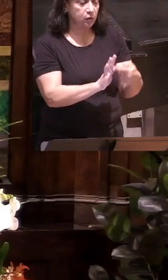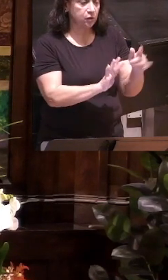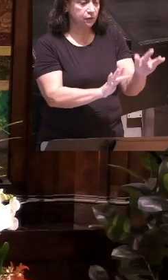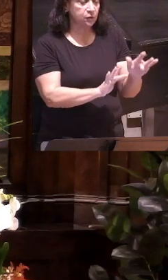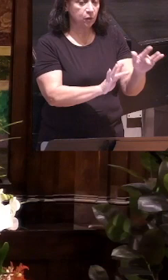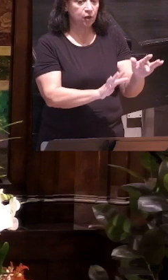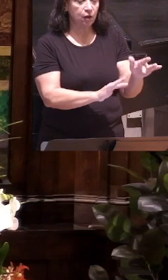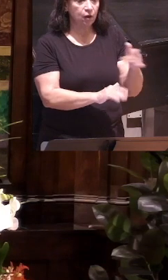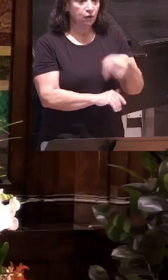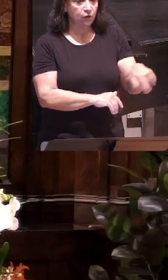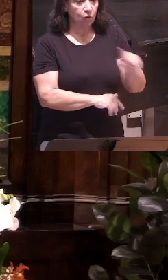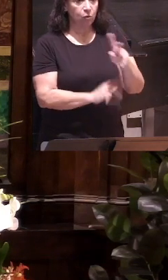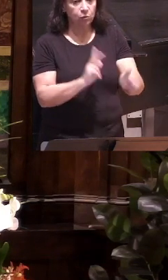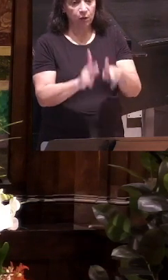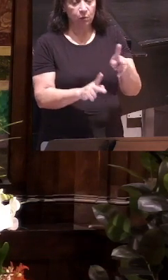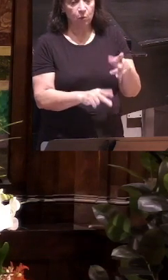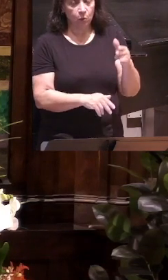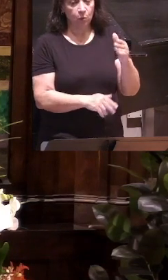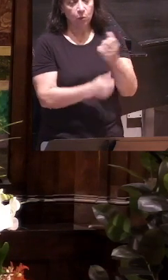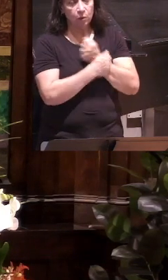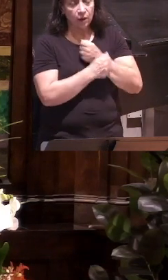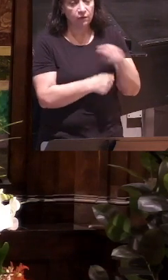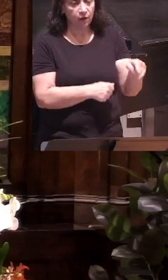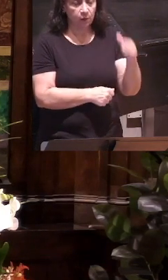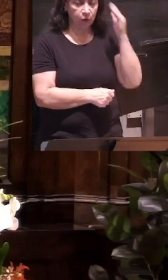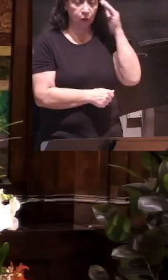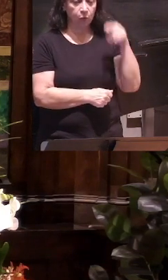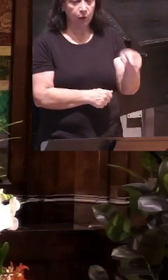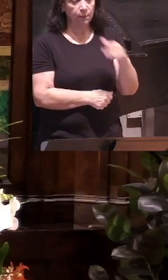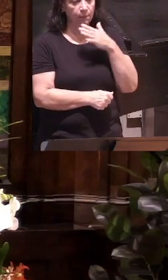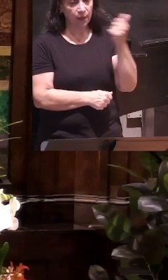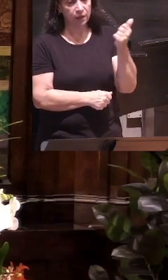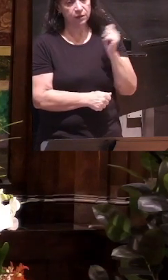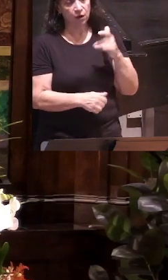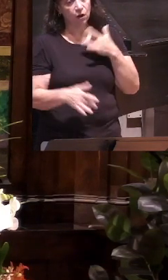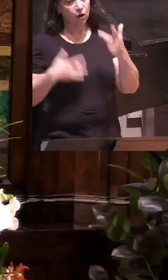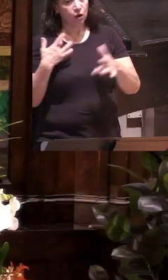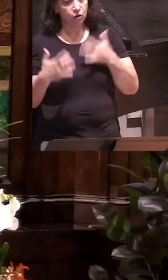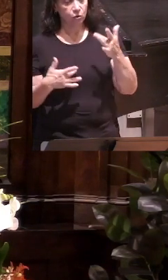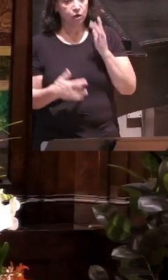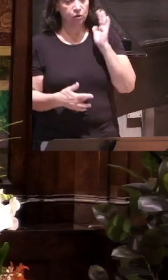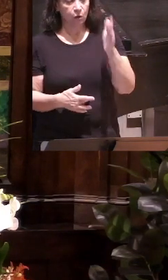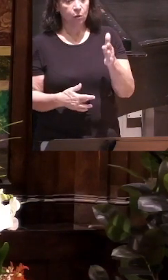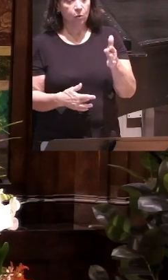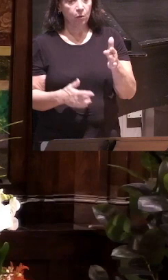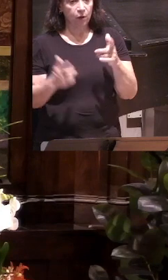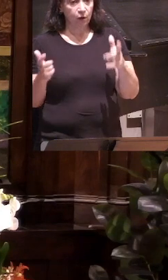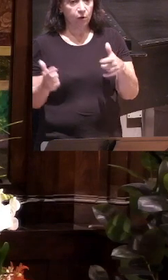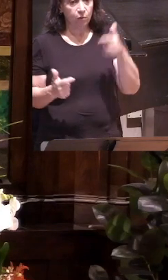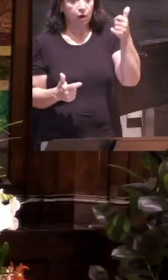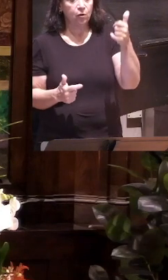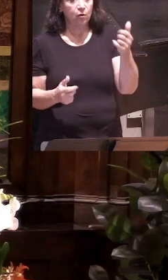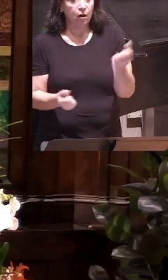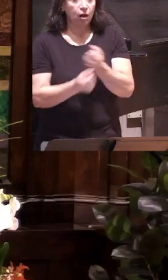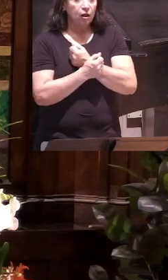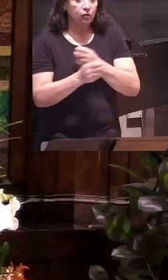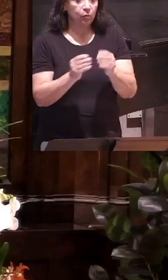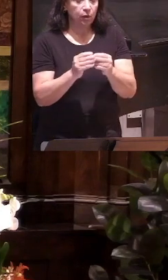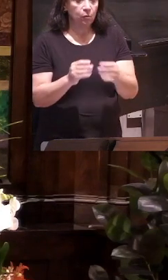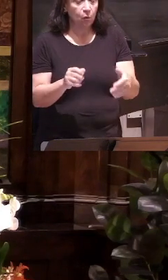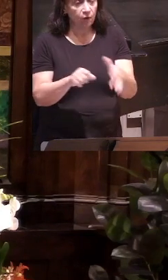to those who loved him and knew him best. Our joys will be greater, our love will be